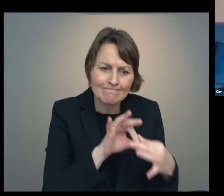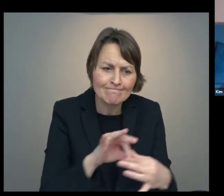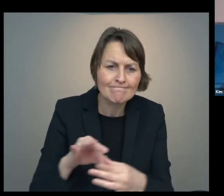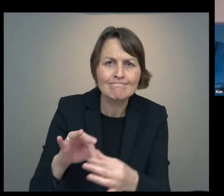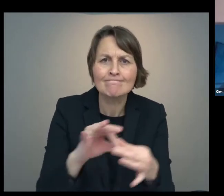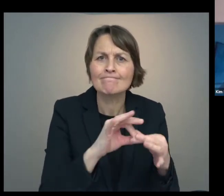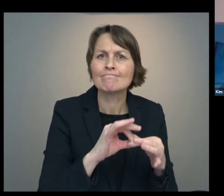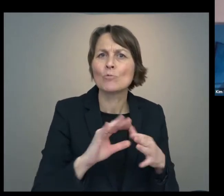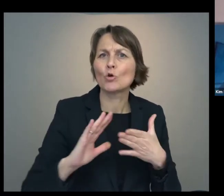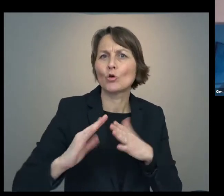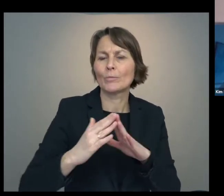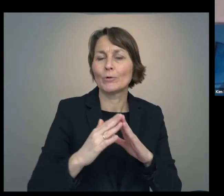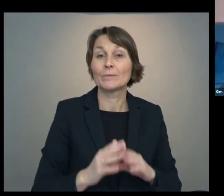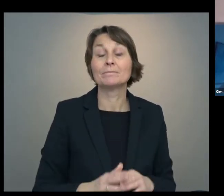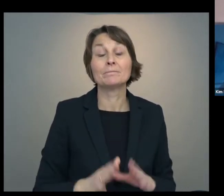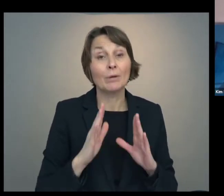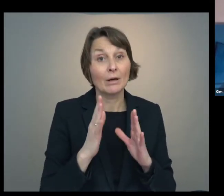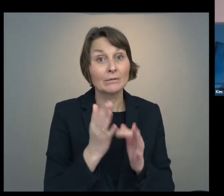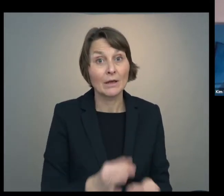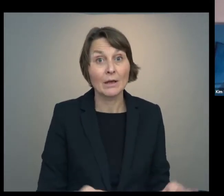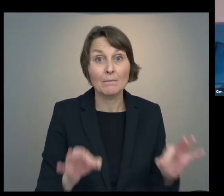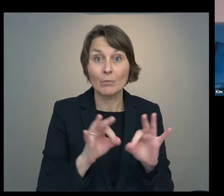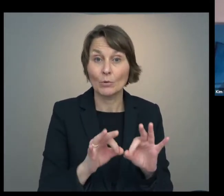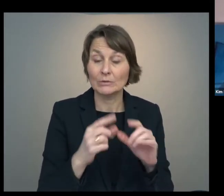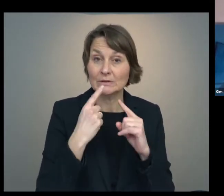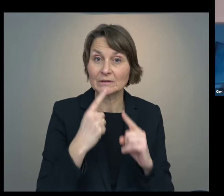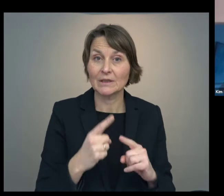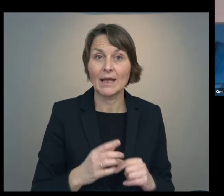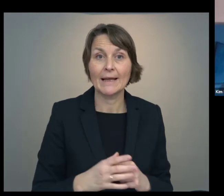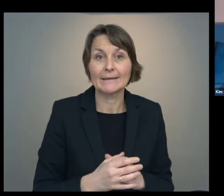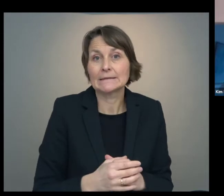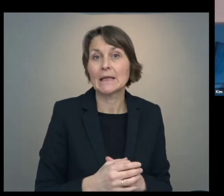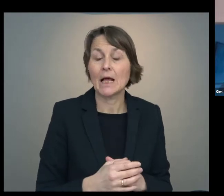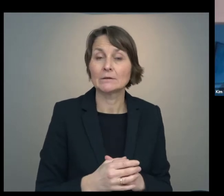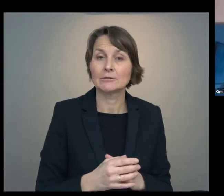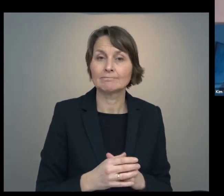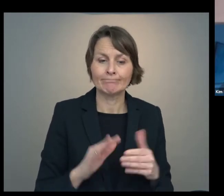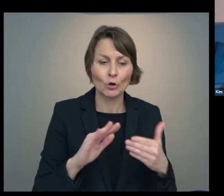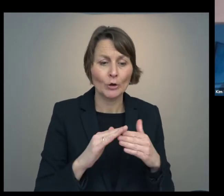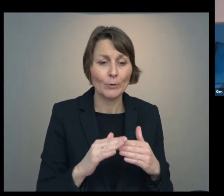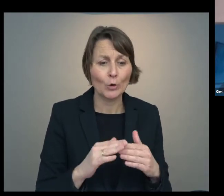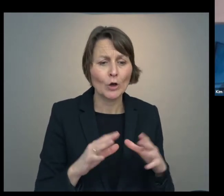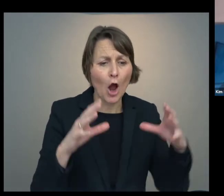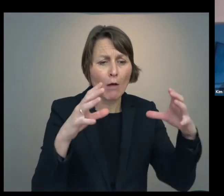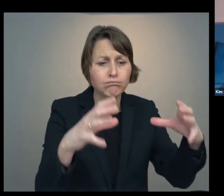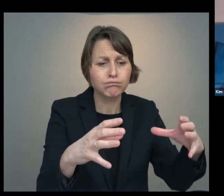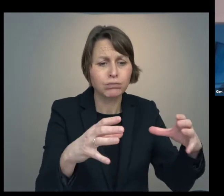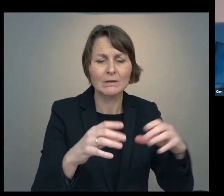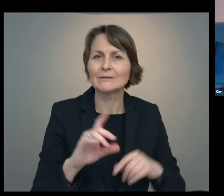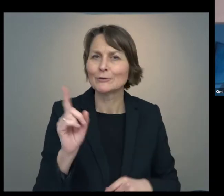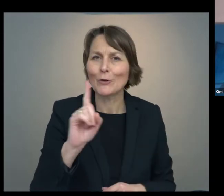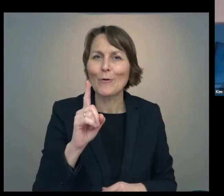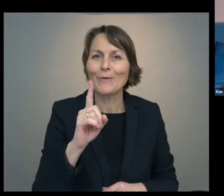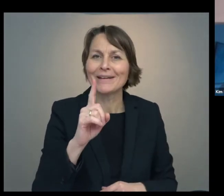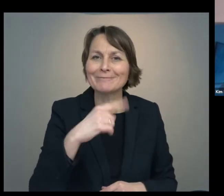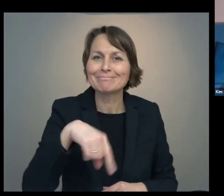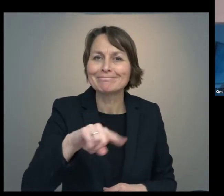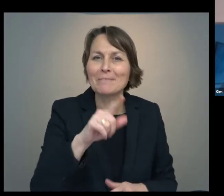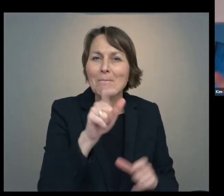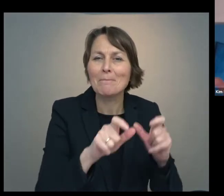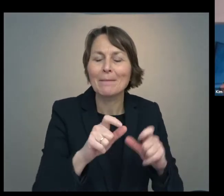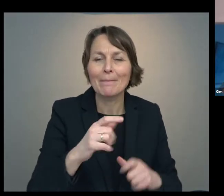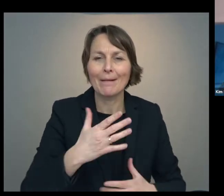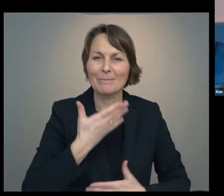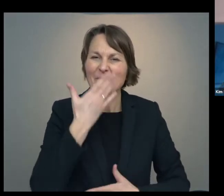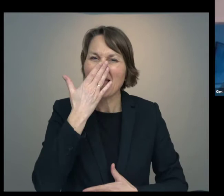for me to at this point to say that community is not a department in Umbraco. It's